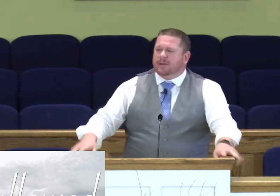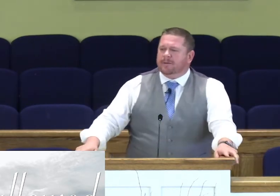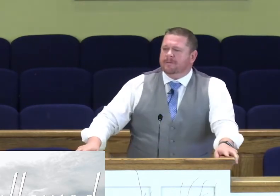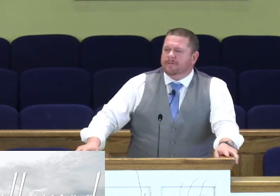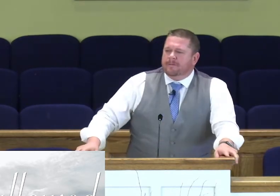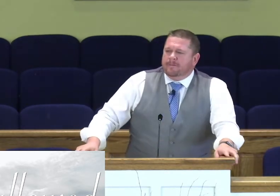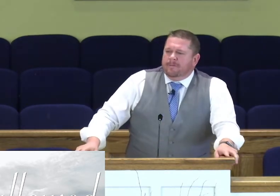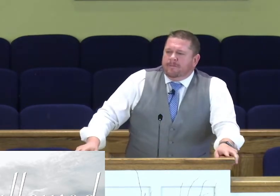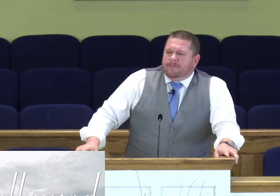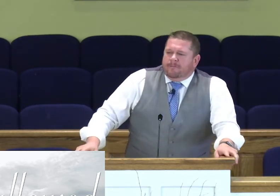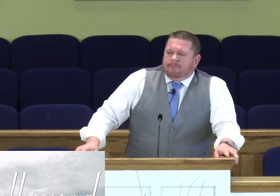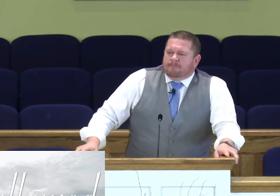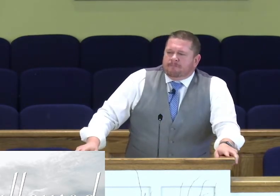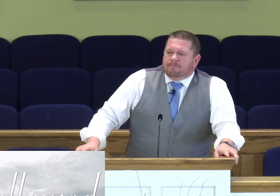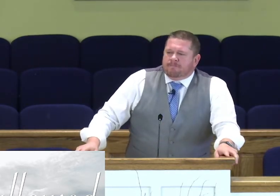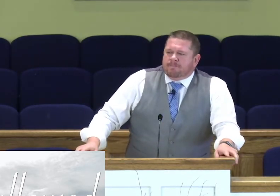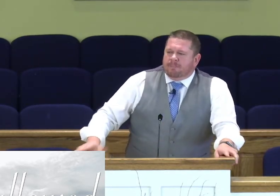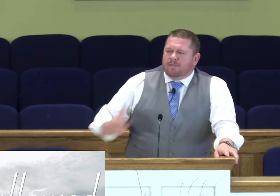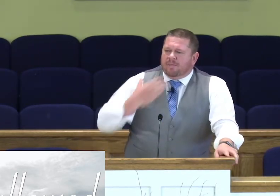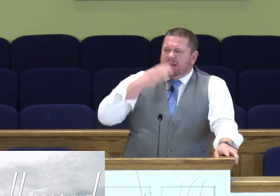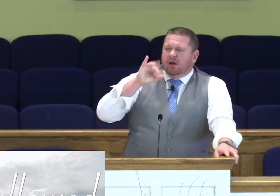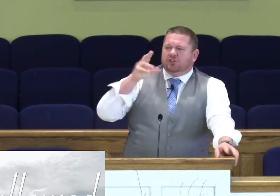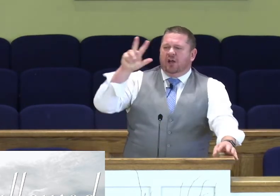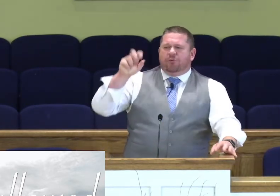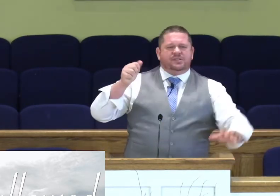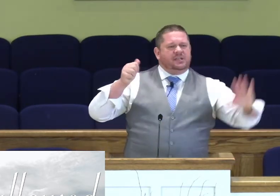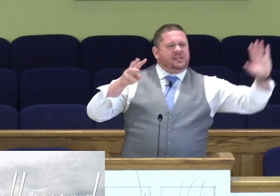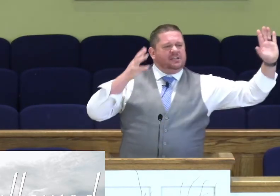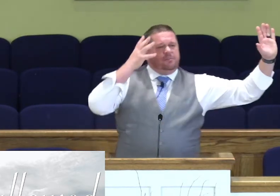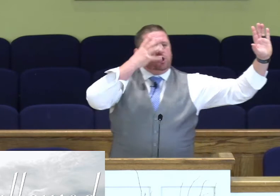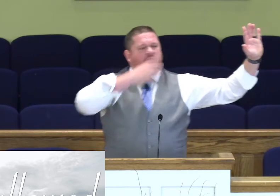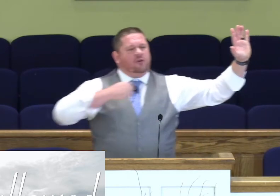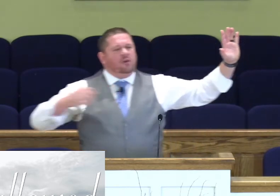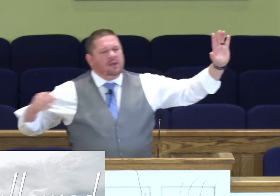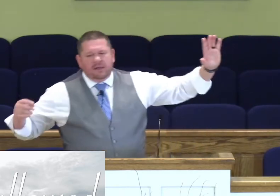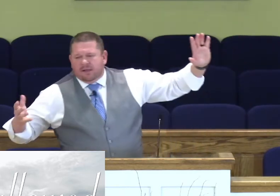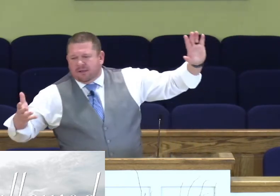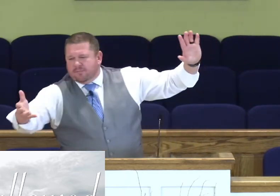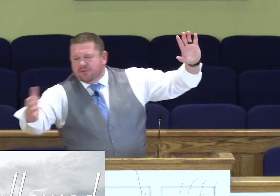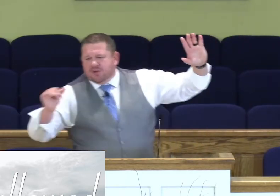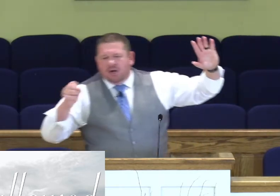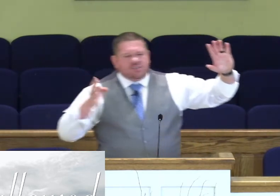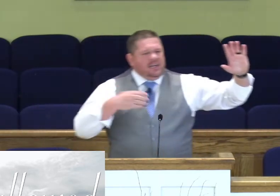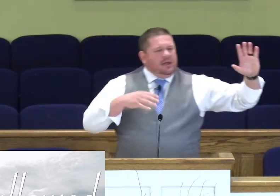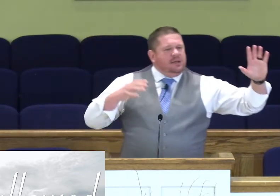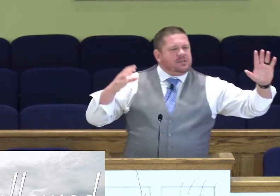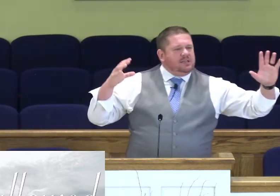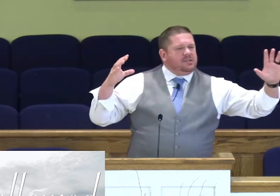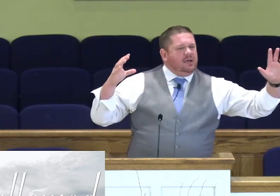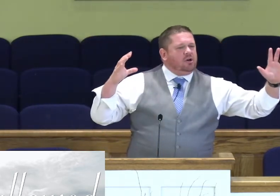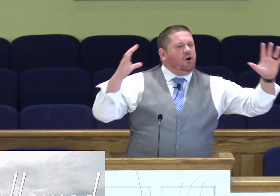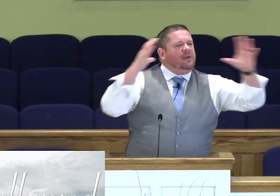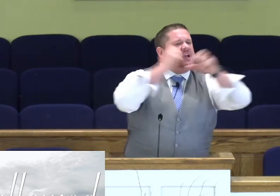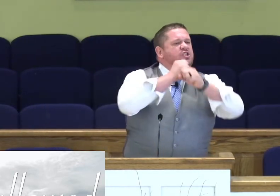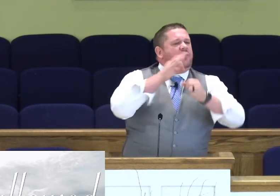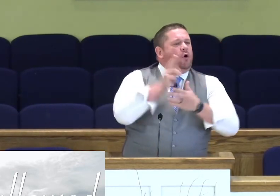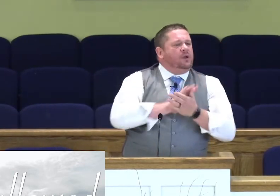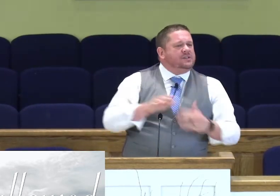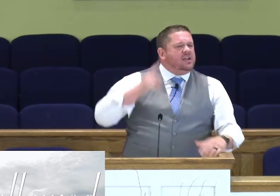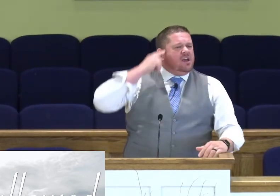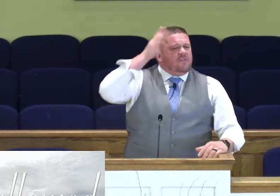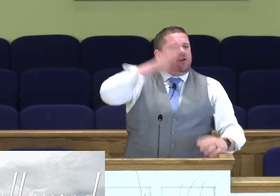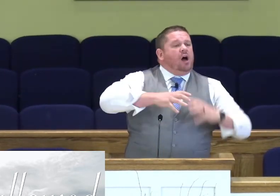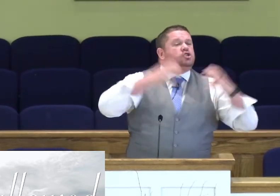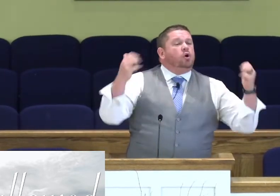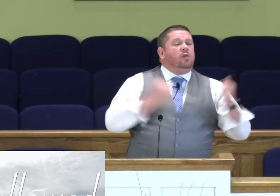mercy. Thank God, John 3:16 is the beautiful Brother Josh singing it, it's the culmination of